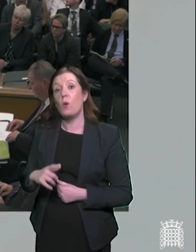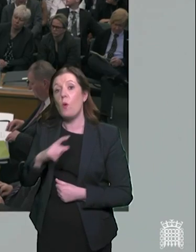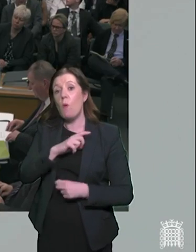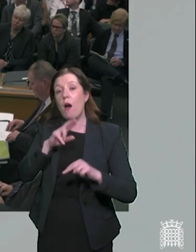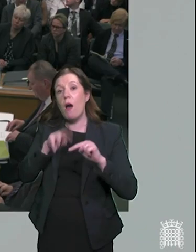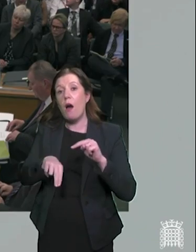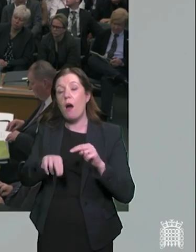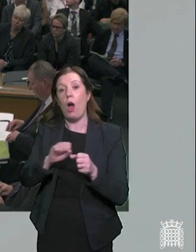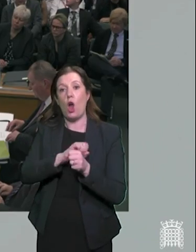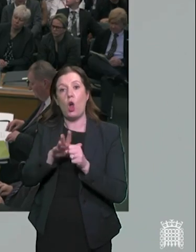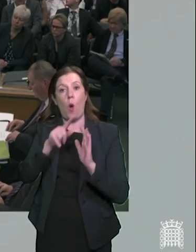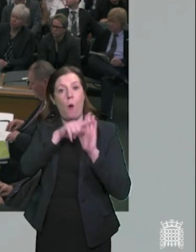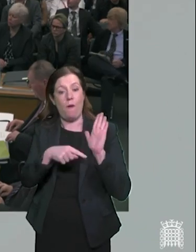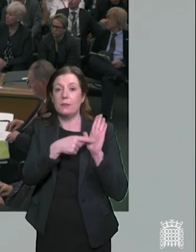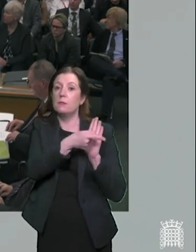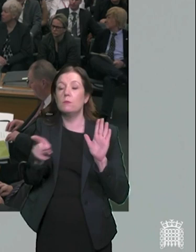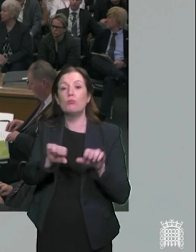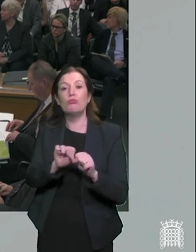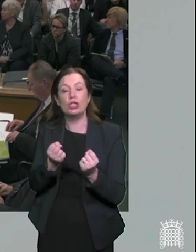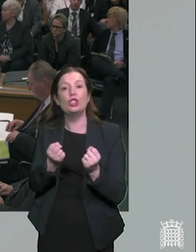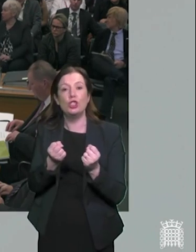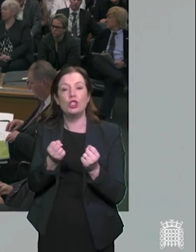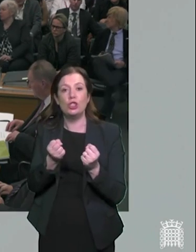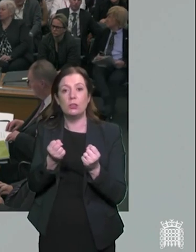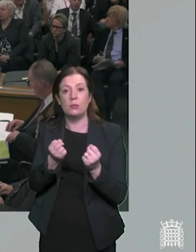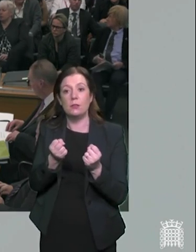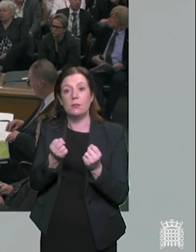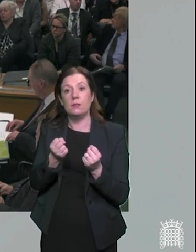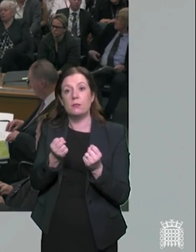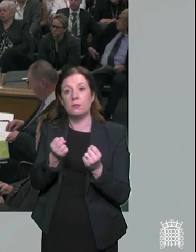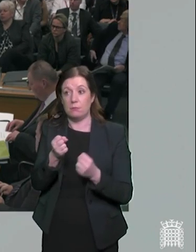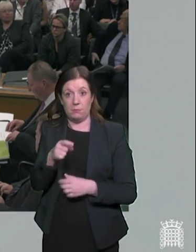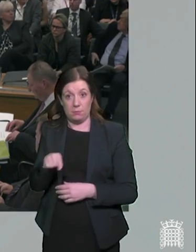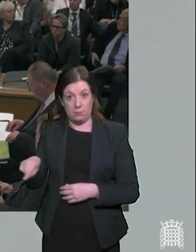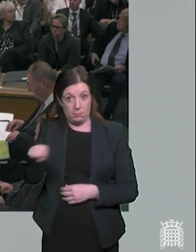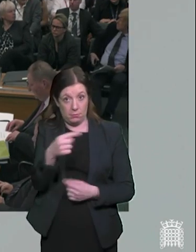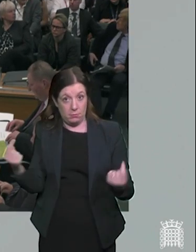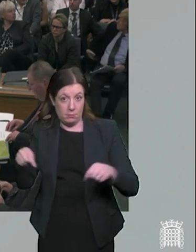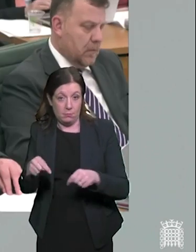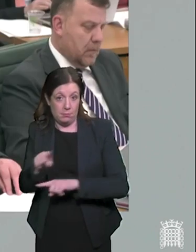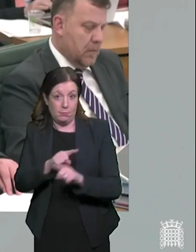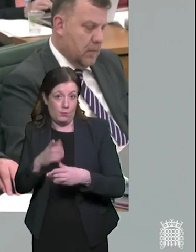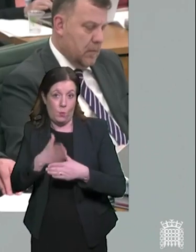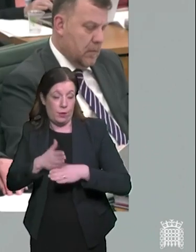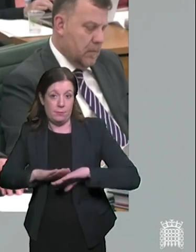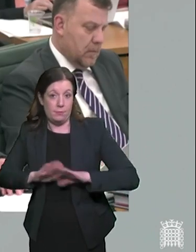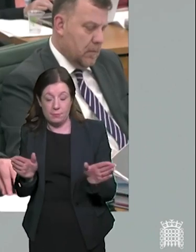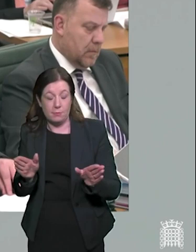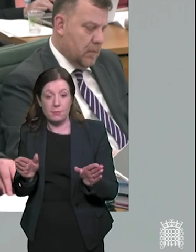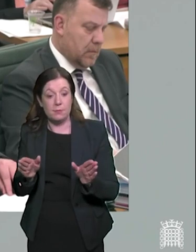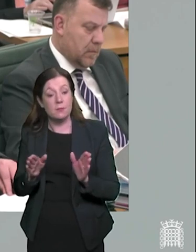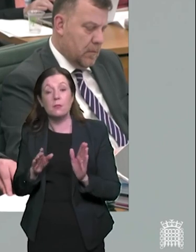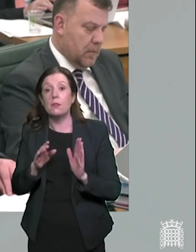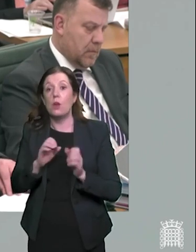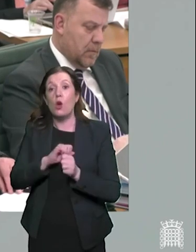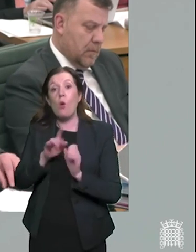COVID regulations in place at the time and was not reasonably necessary for work. This breach of the COVID